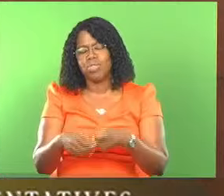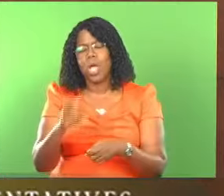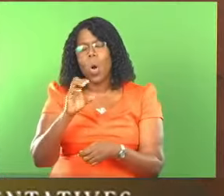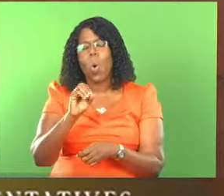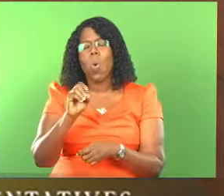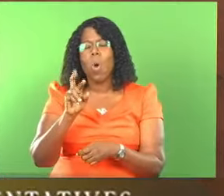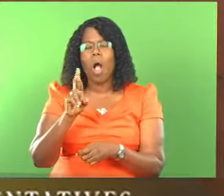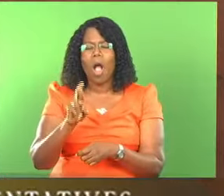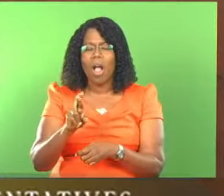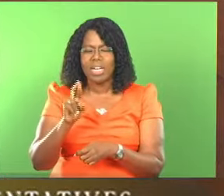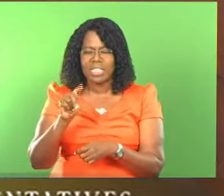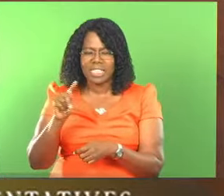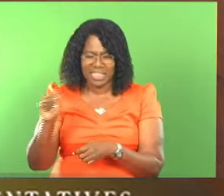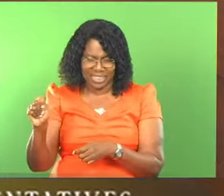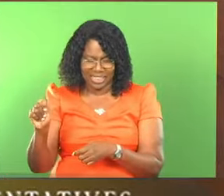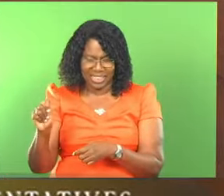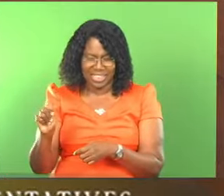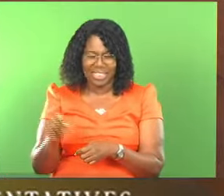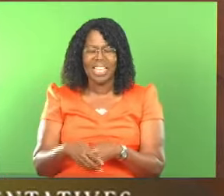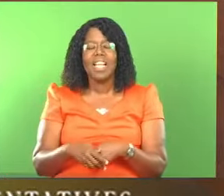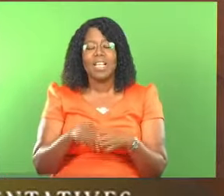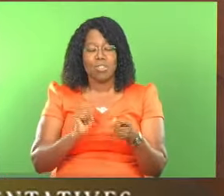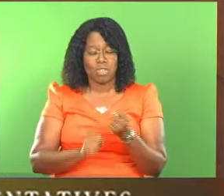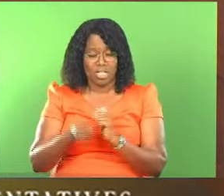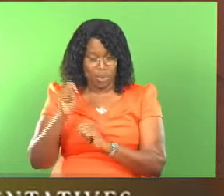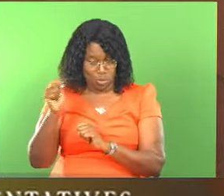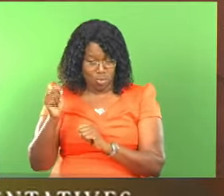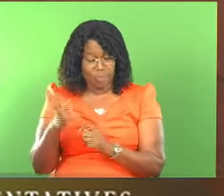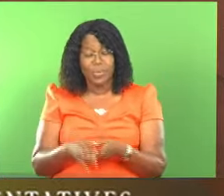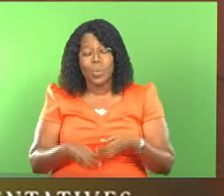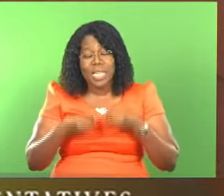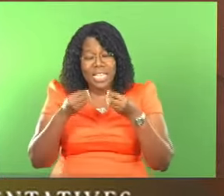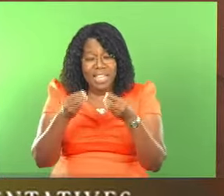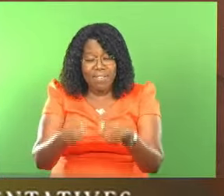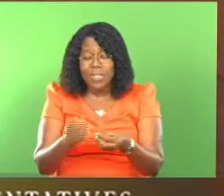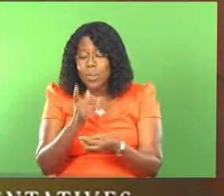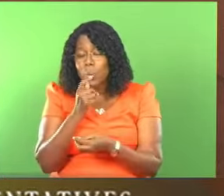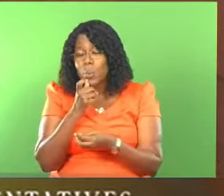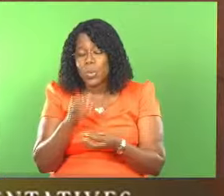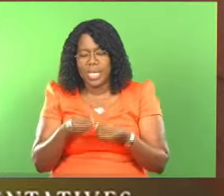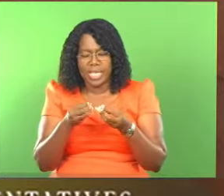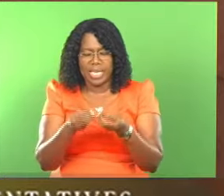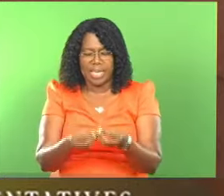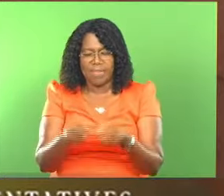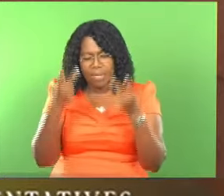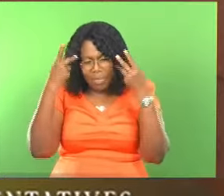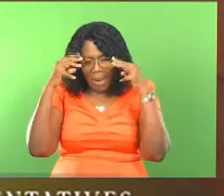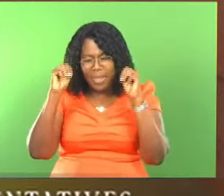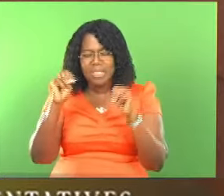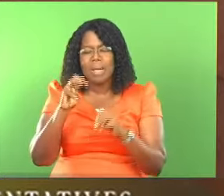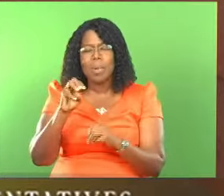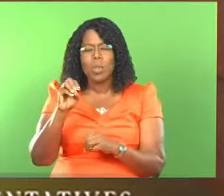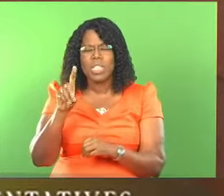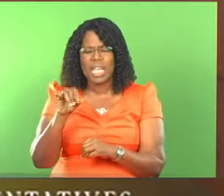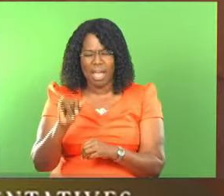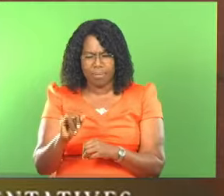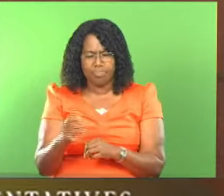Tobago. And Prime Minister Modi is recognized internationally